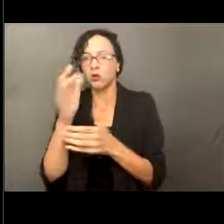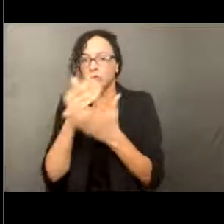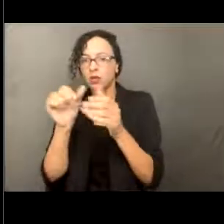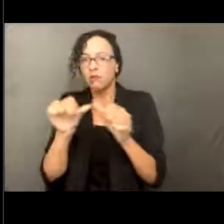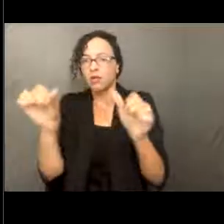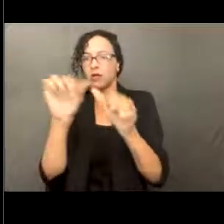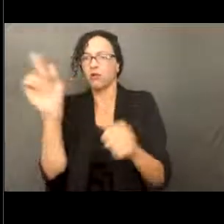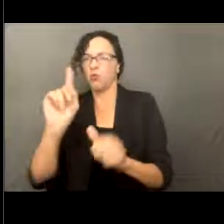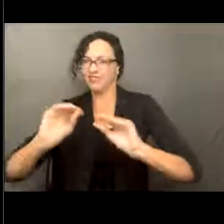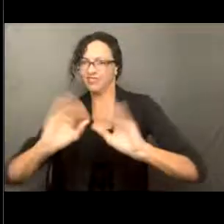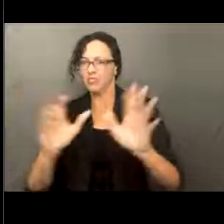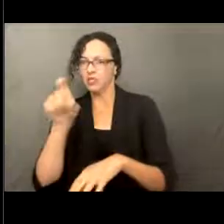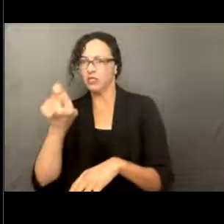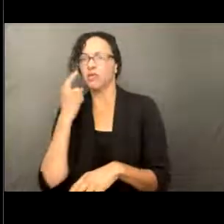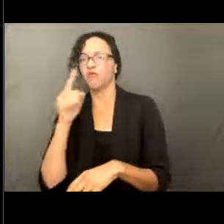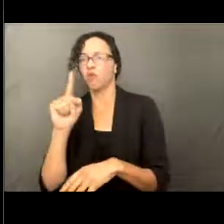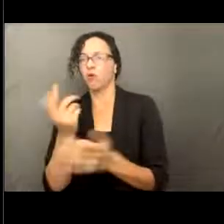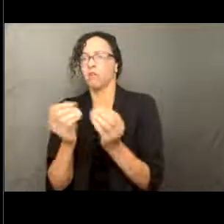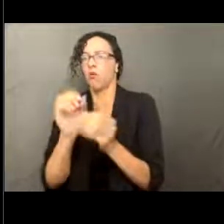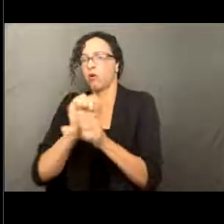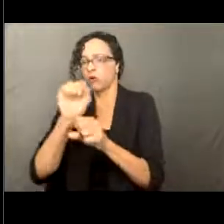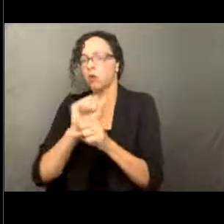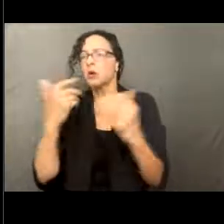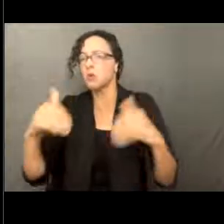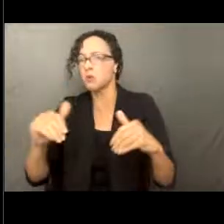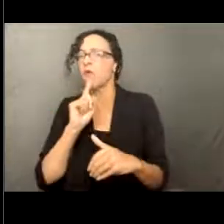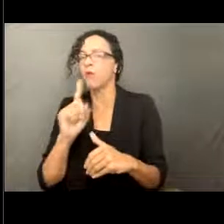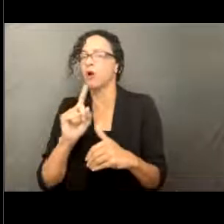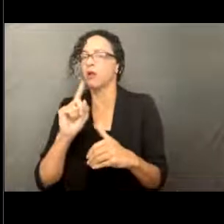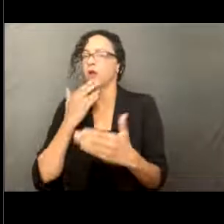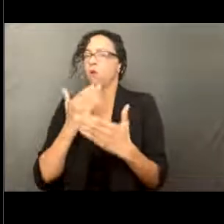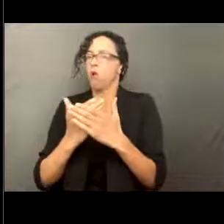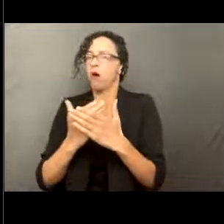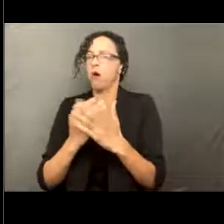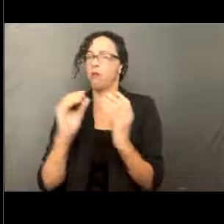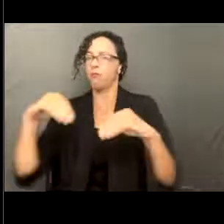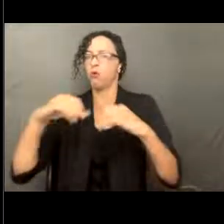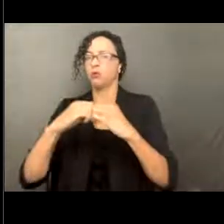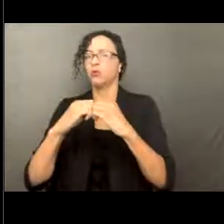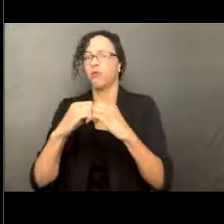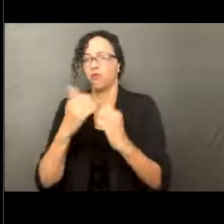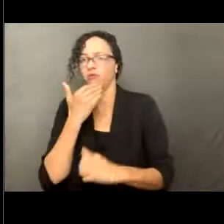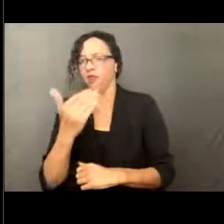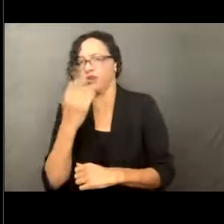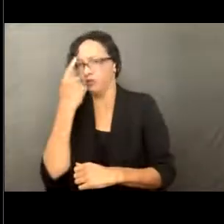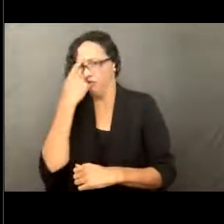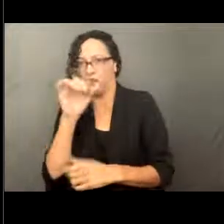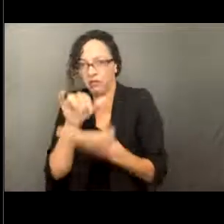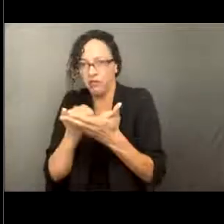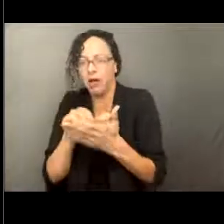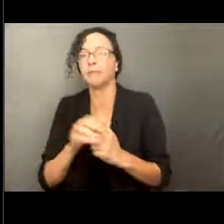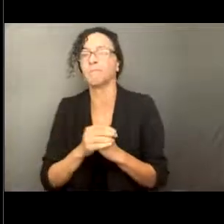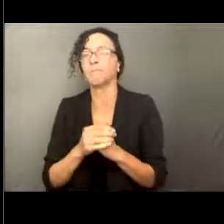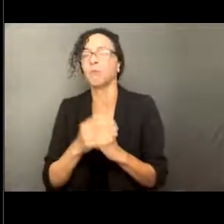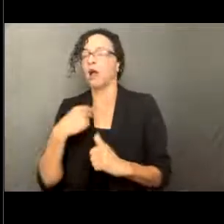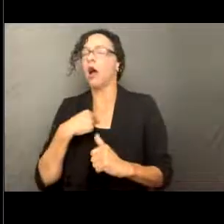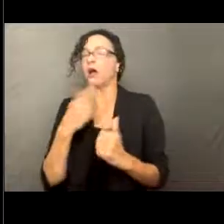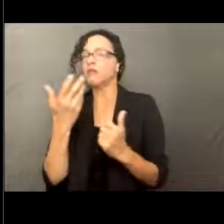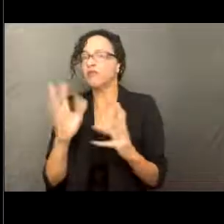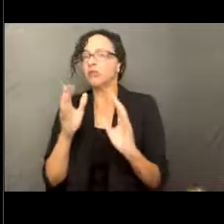more work. So it was very well put together. Thank you for that. And as been said before, happy to be